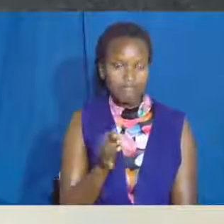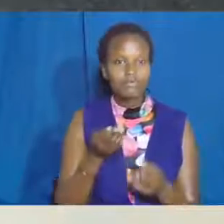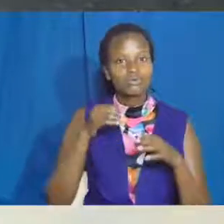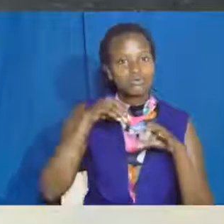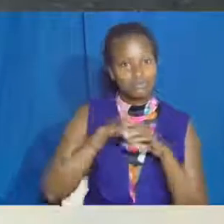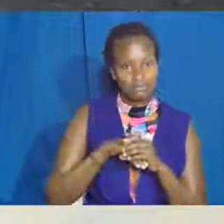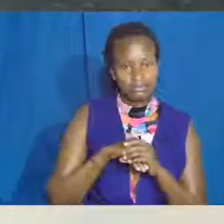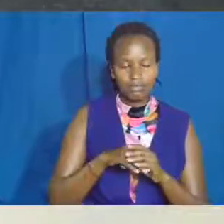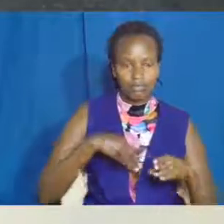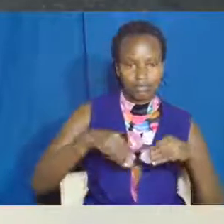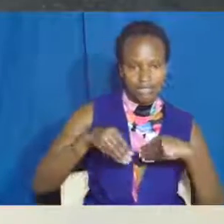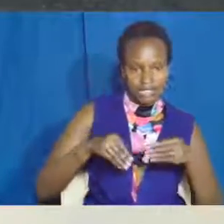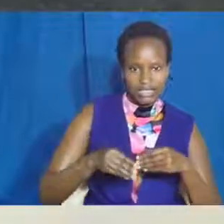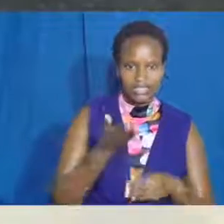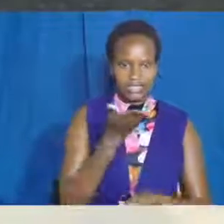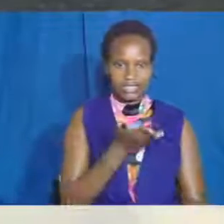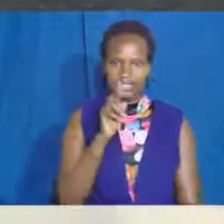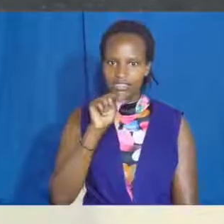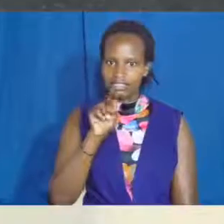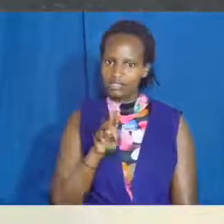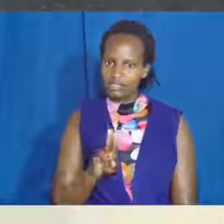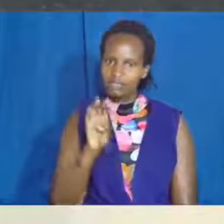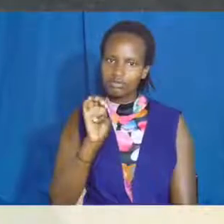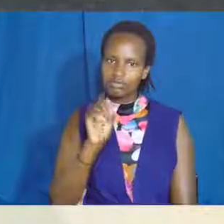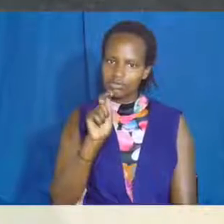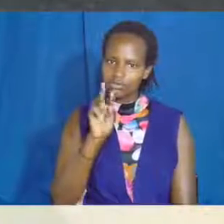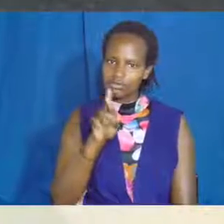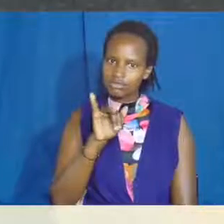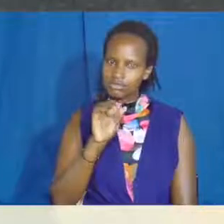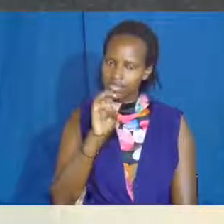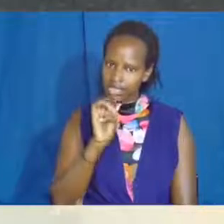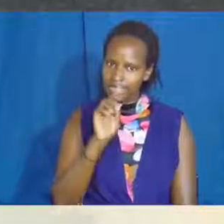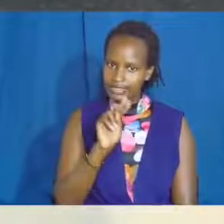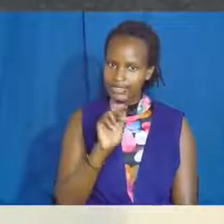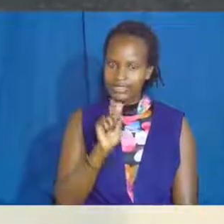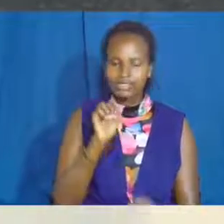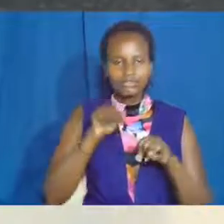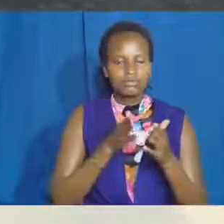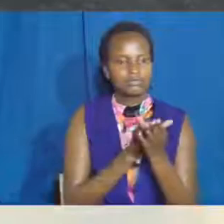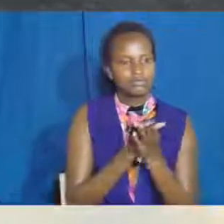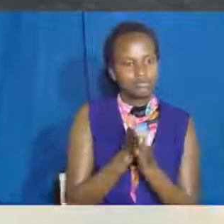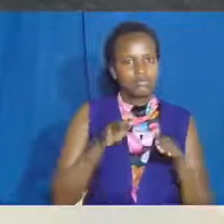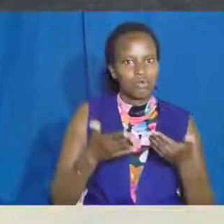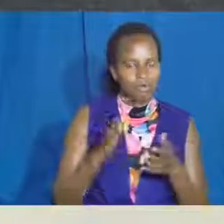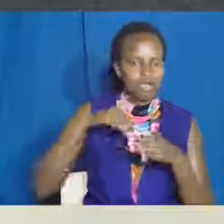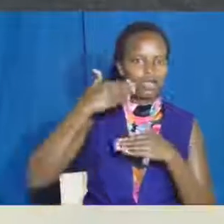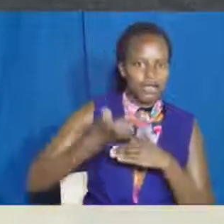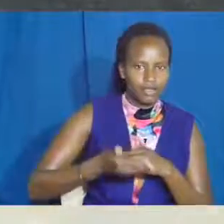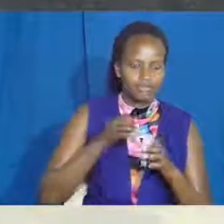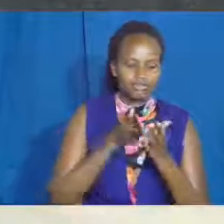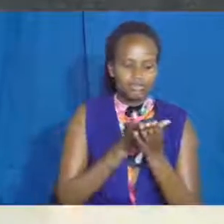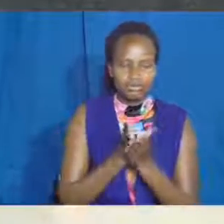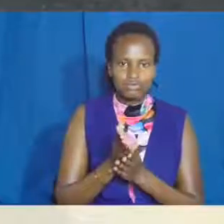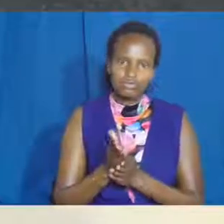So these nutrients, they can just move into or out of the cell by passive process or